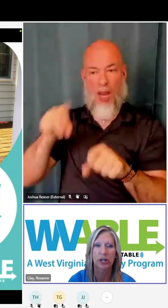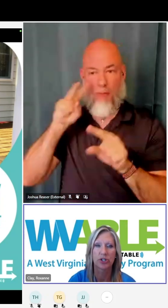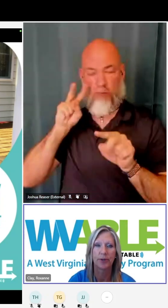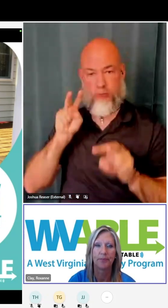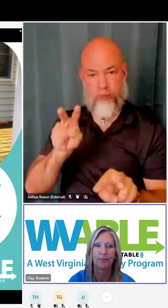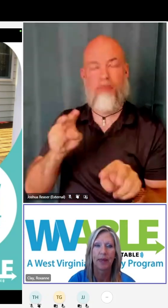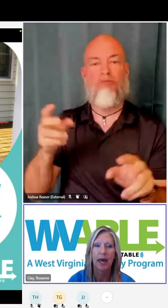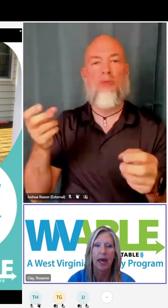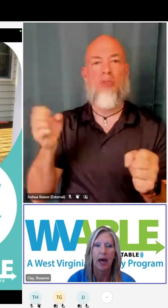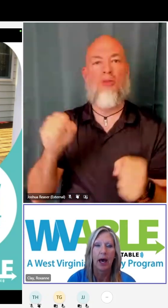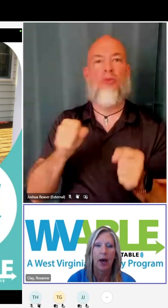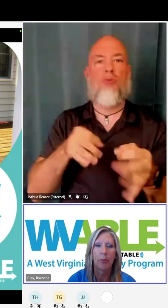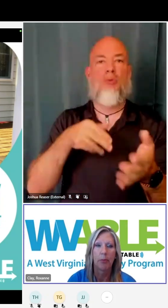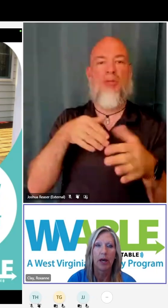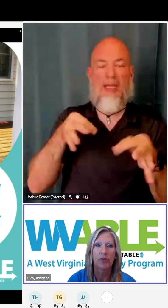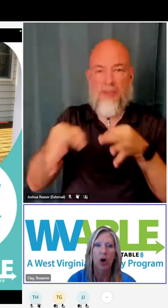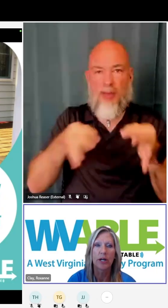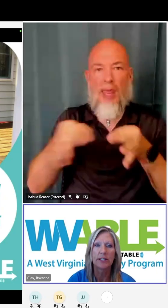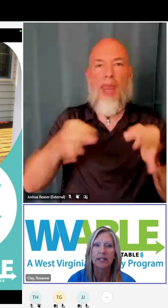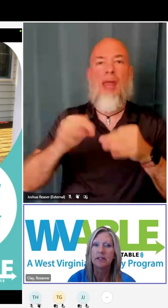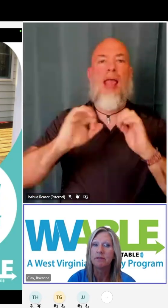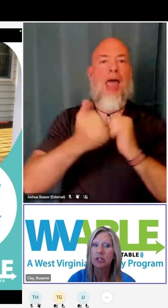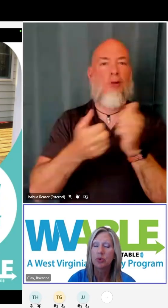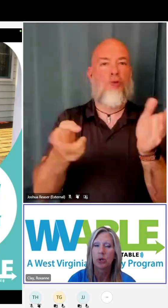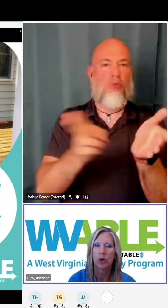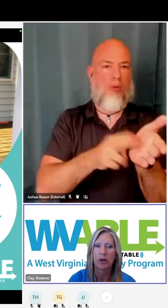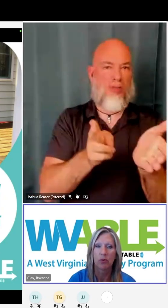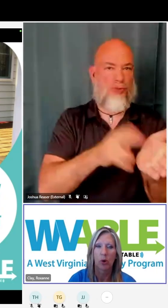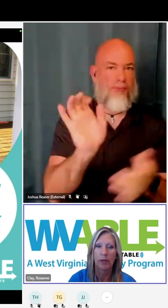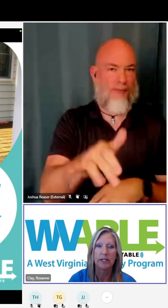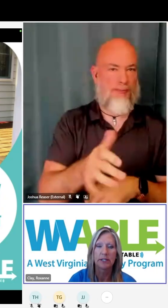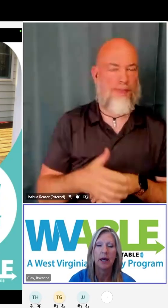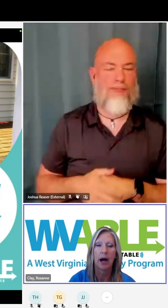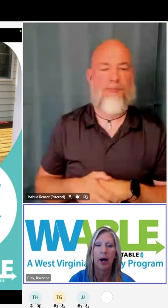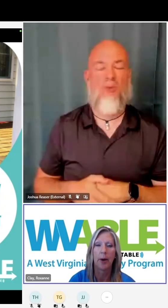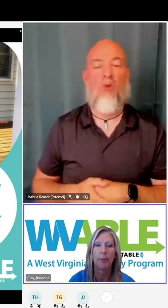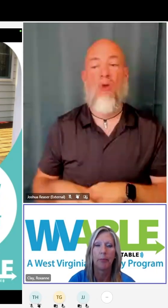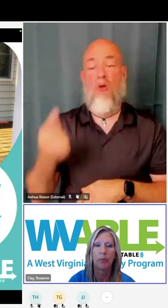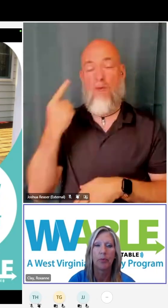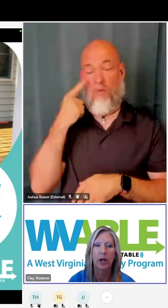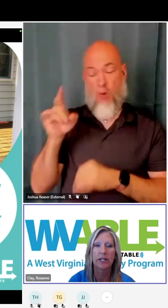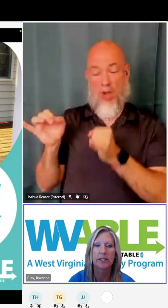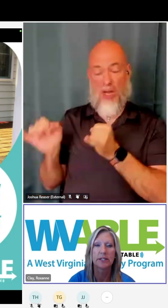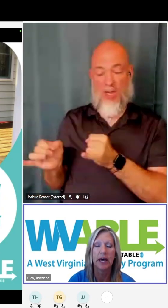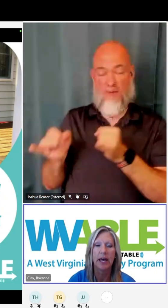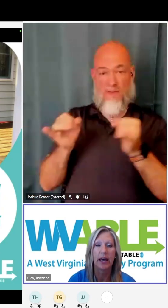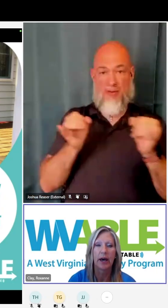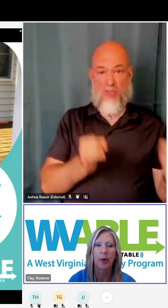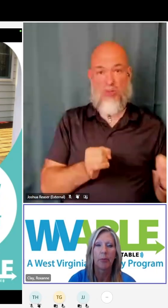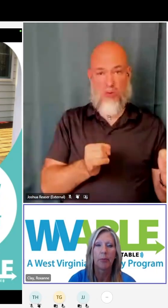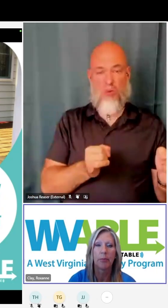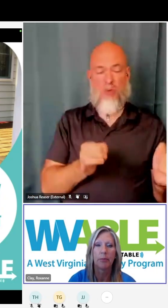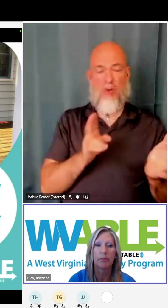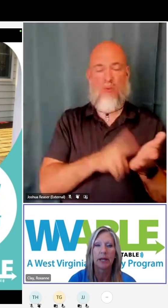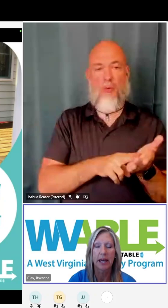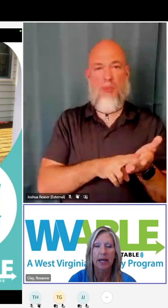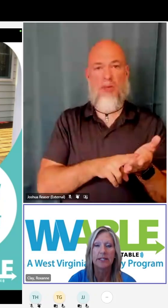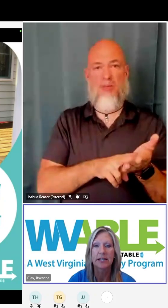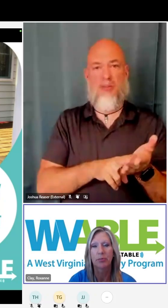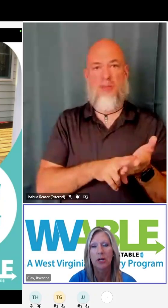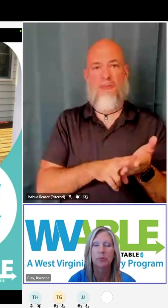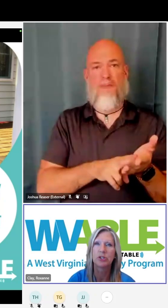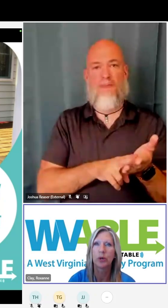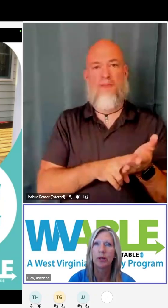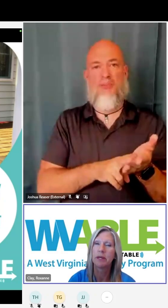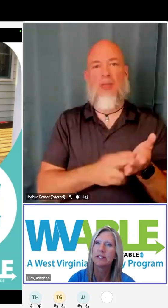online registration. As far as individual enrollment, there is, again,